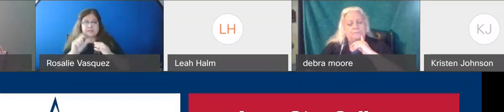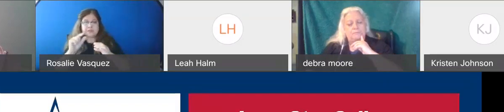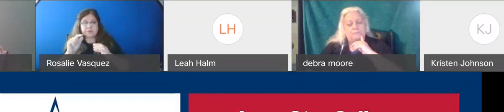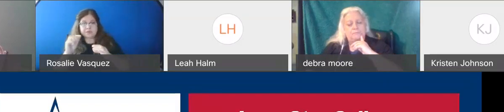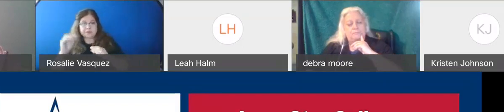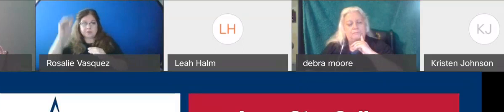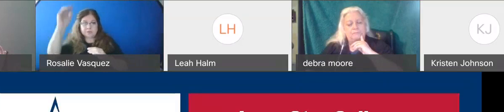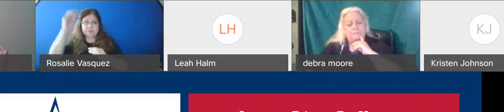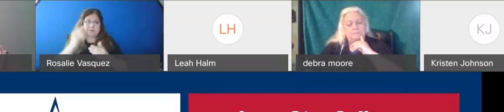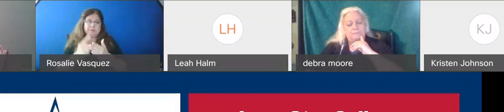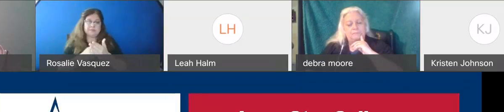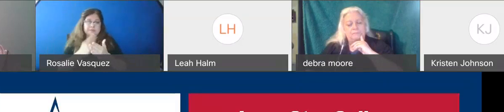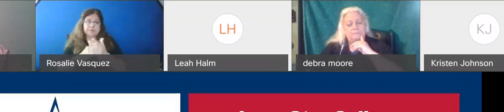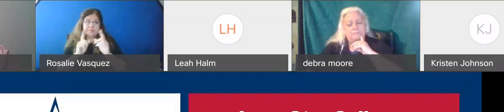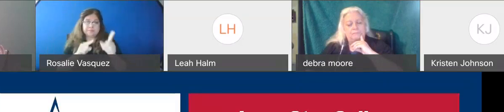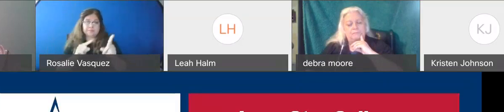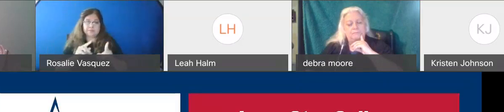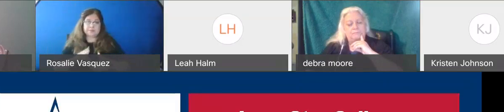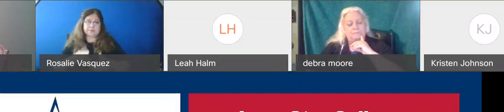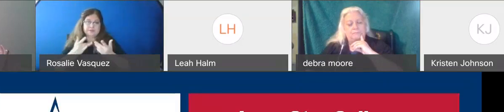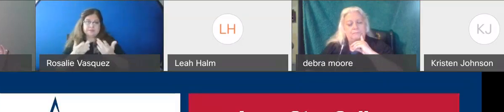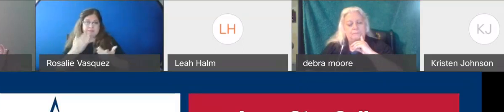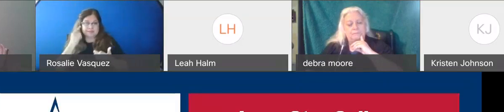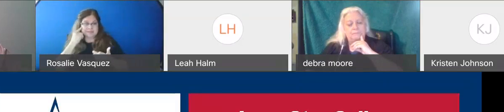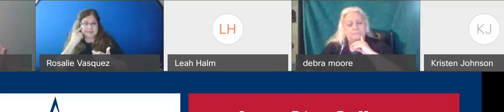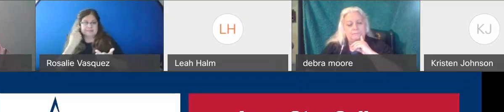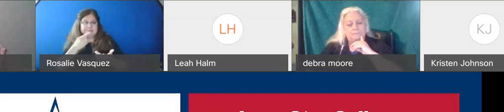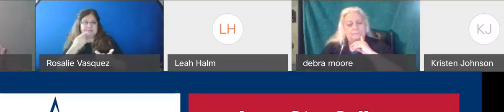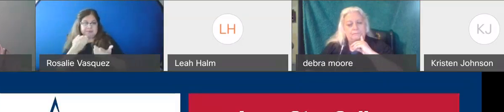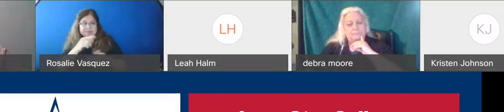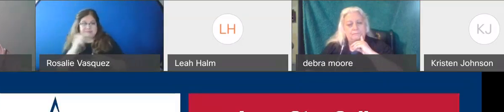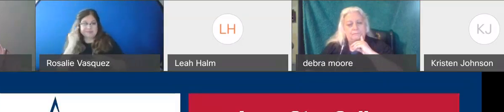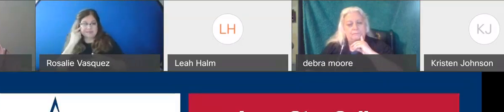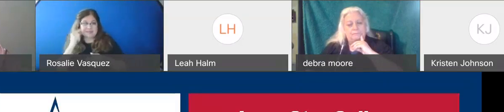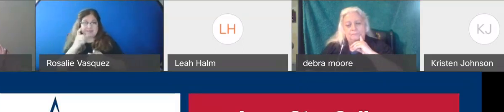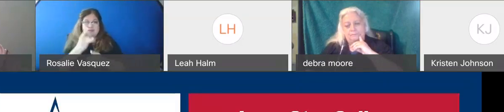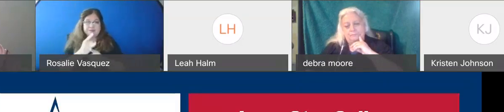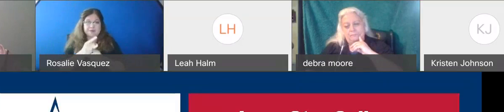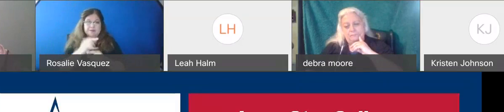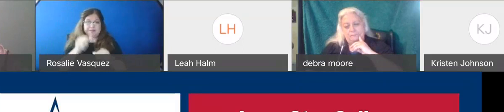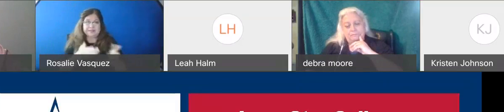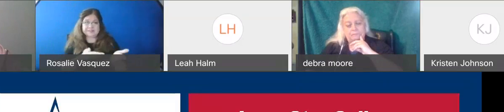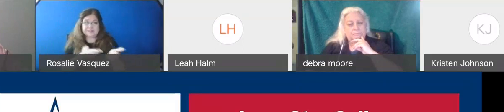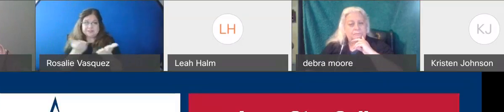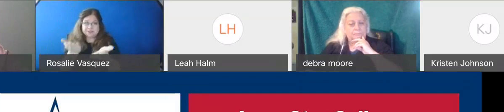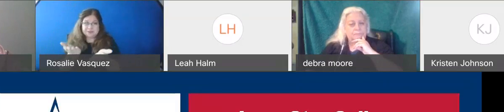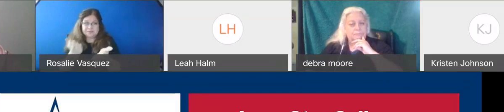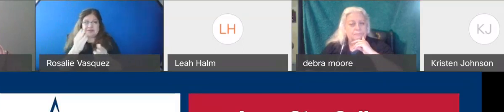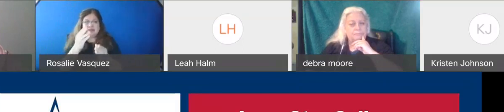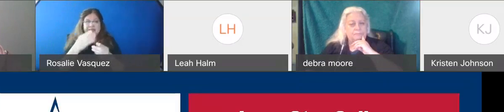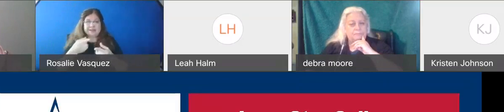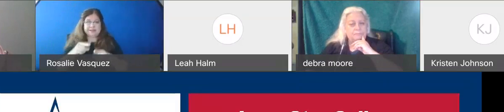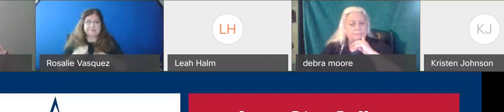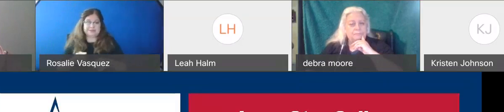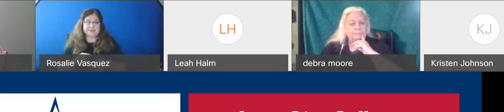when they're coming up with events ideas, they might think that alcohol would be something they could serve at an event, and we're a dry